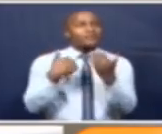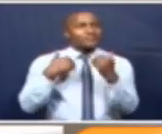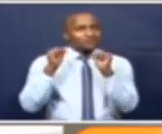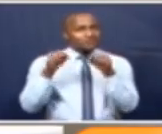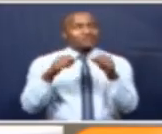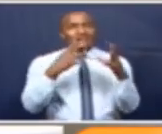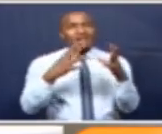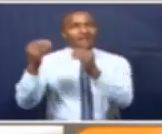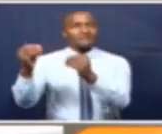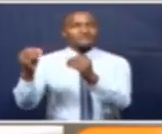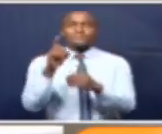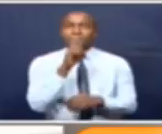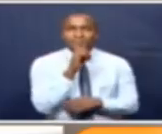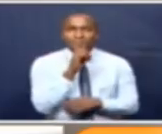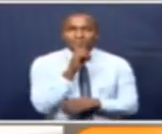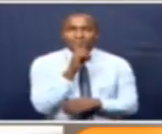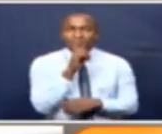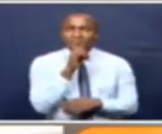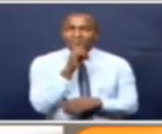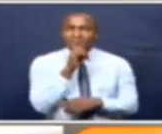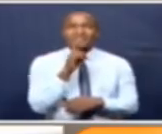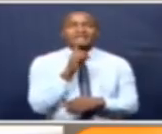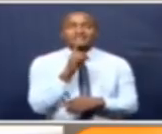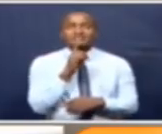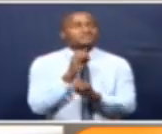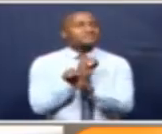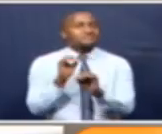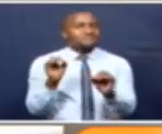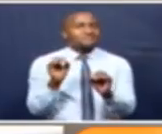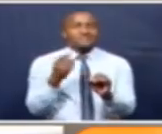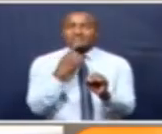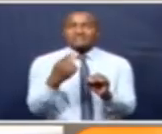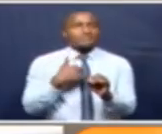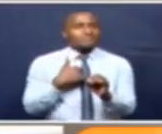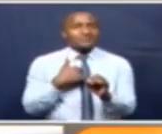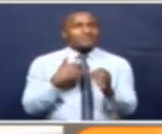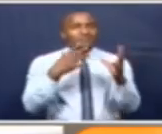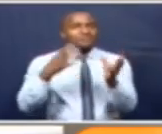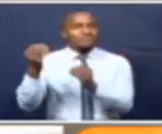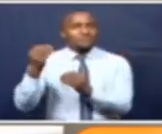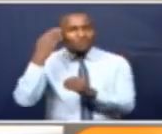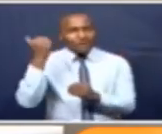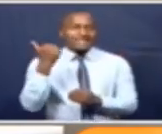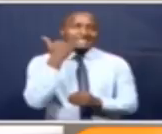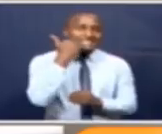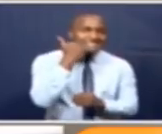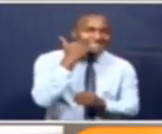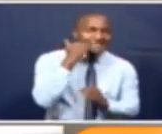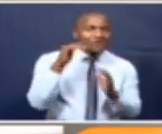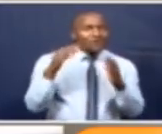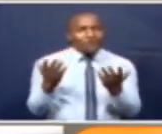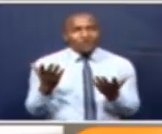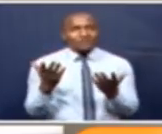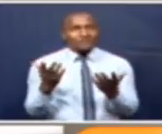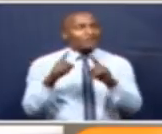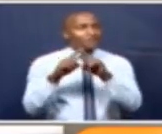and become silent and not raise anything and not say anything and say that I left on medical grounds or I left because I, you know,